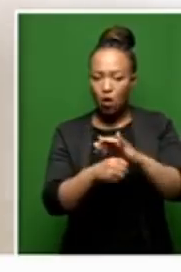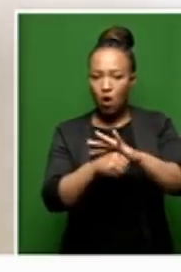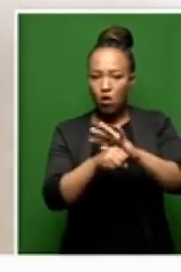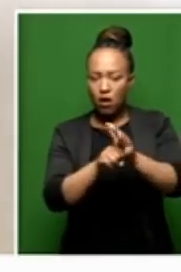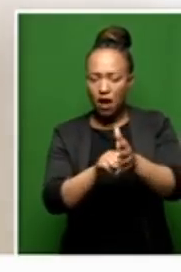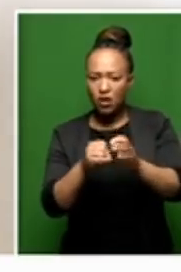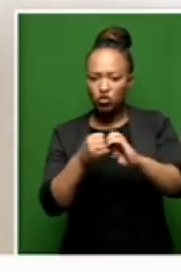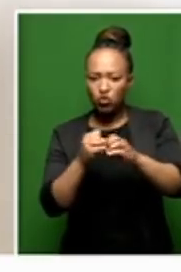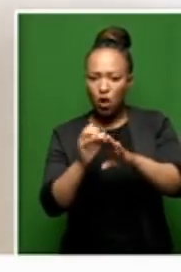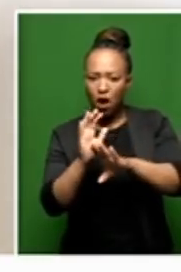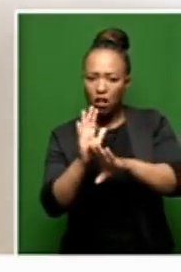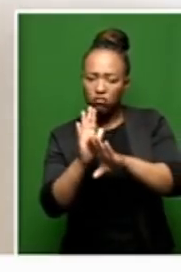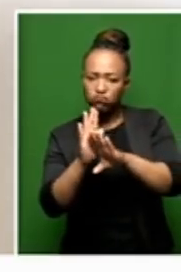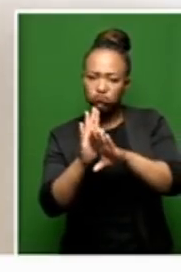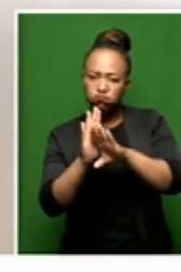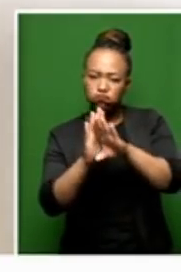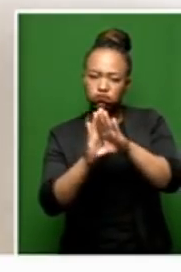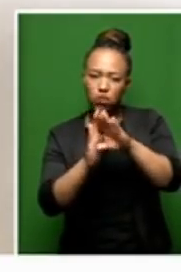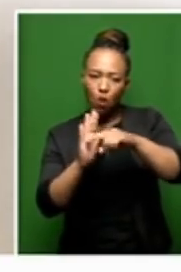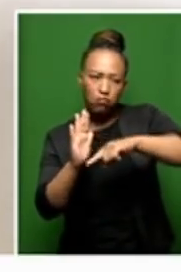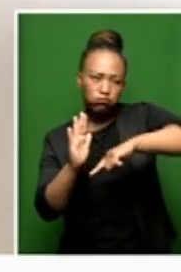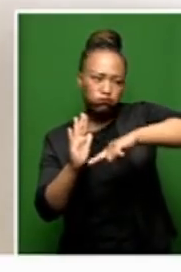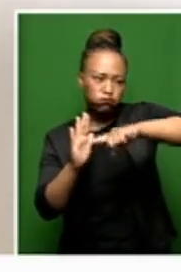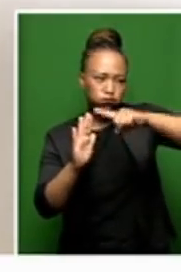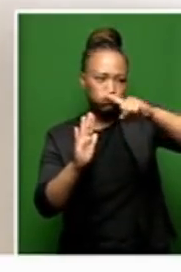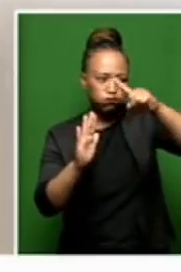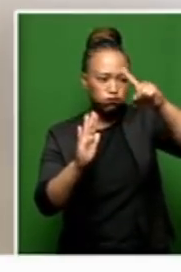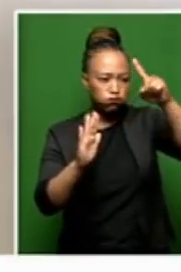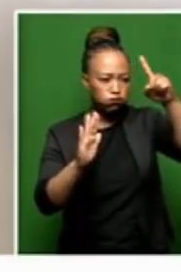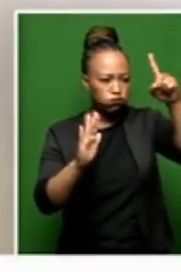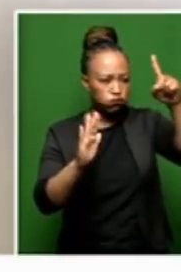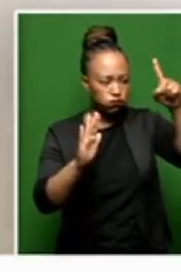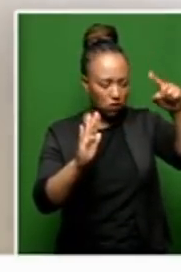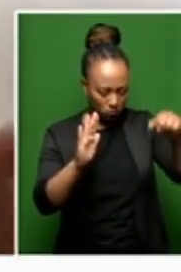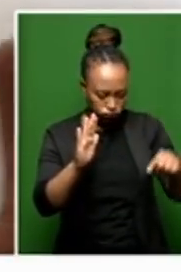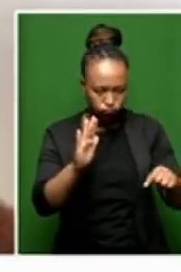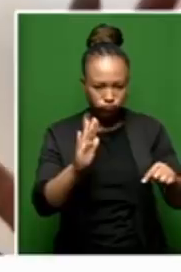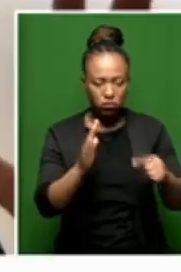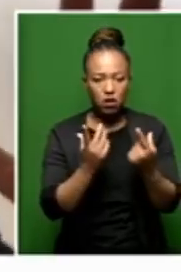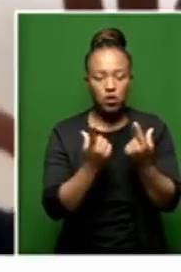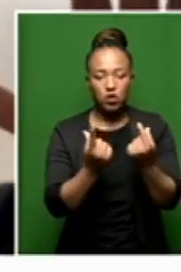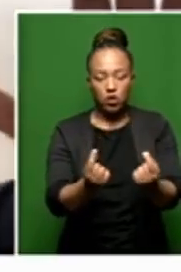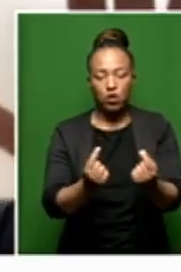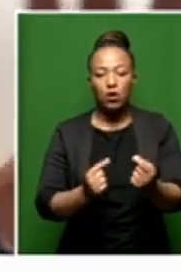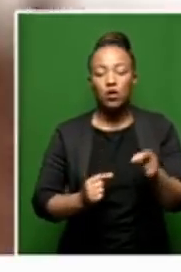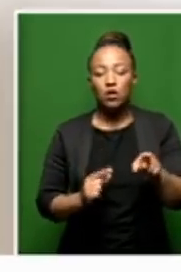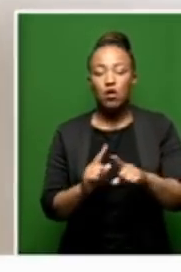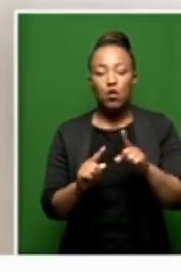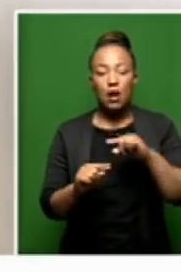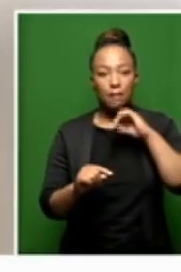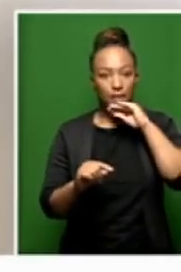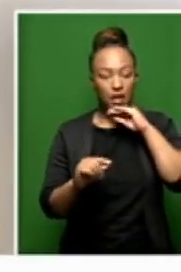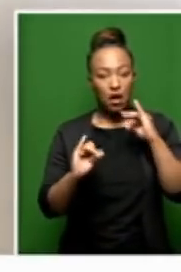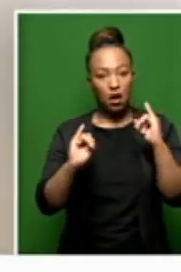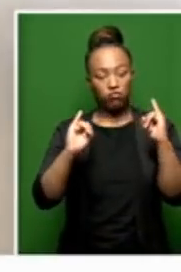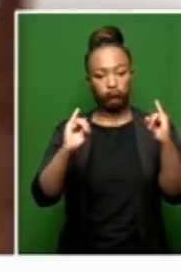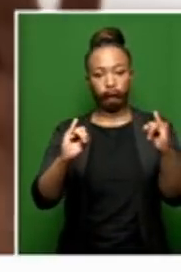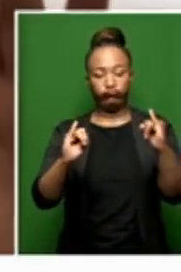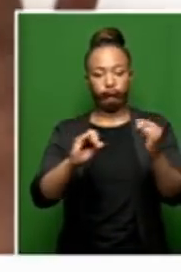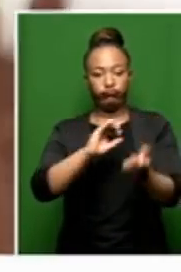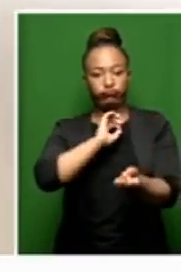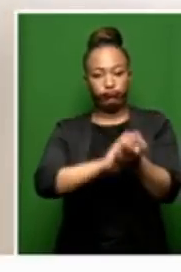bell curve goes gradually up and then it reaches its peak and going down. This is a severe hurricane that has come. It's